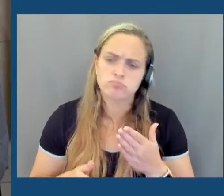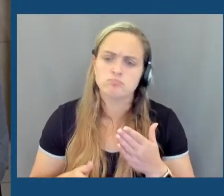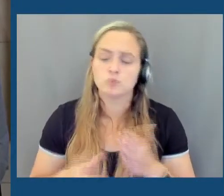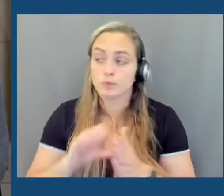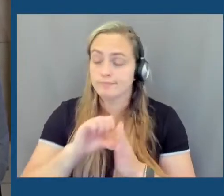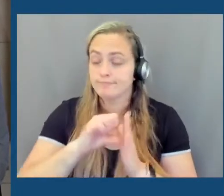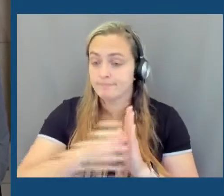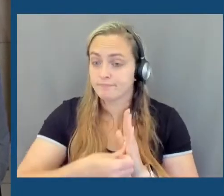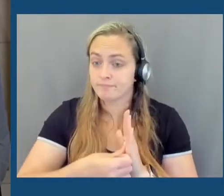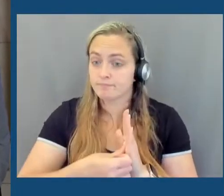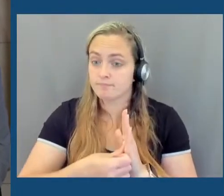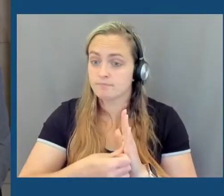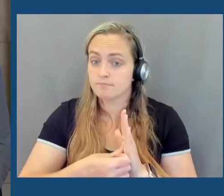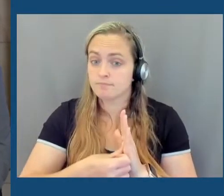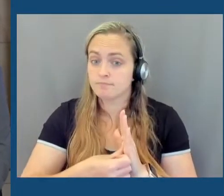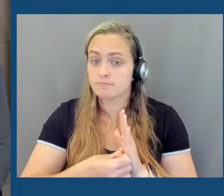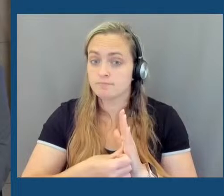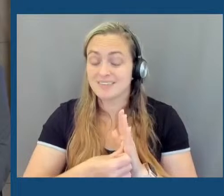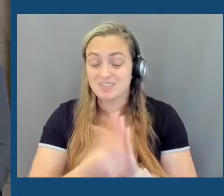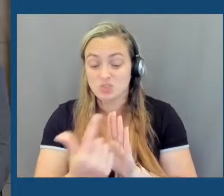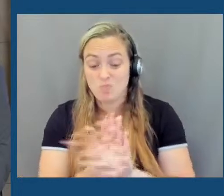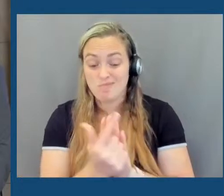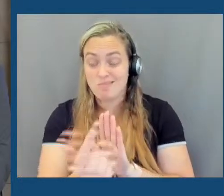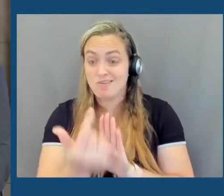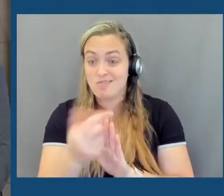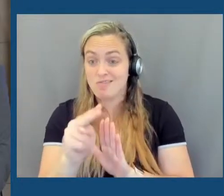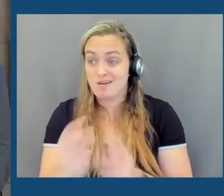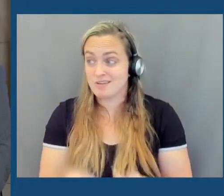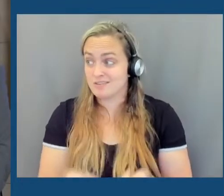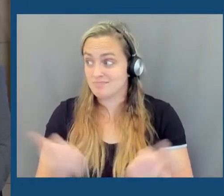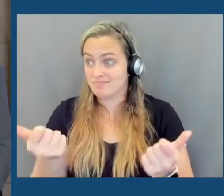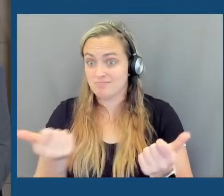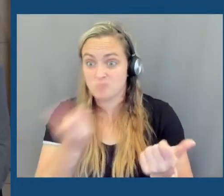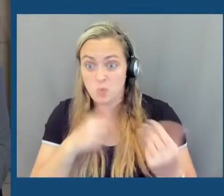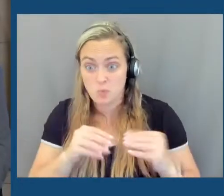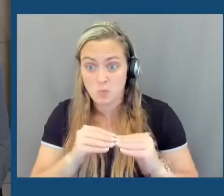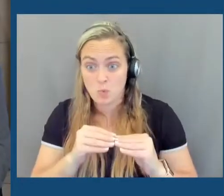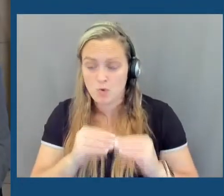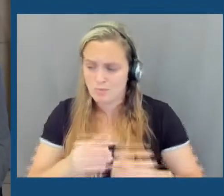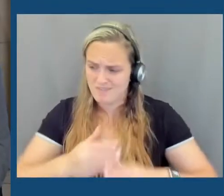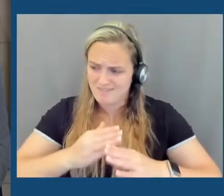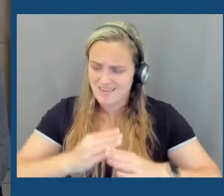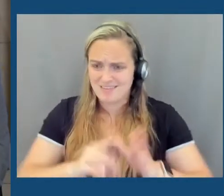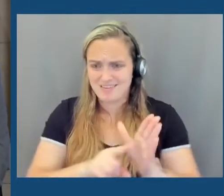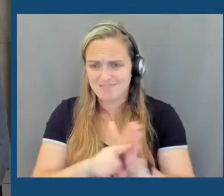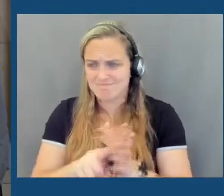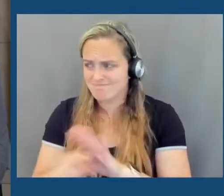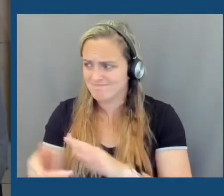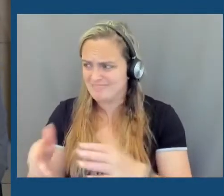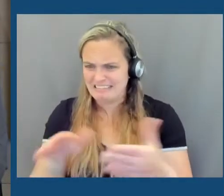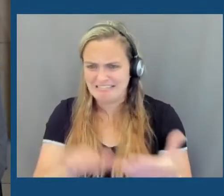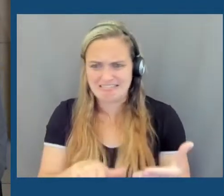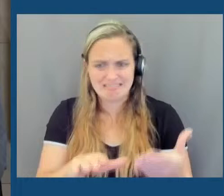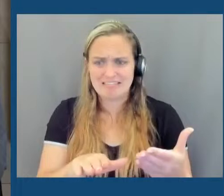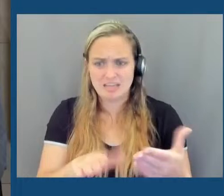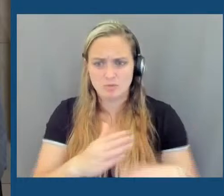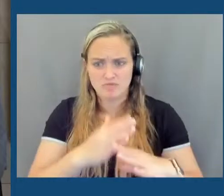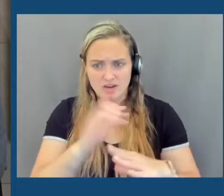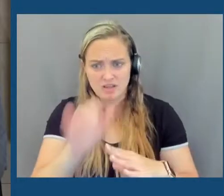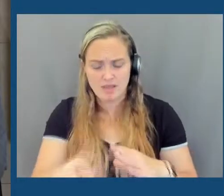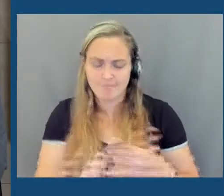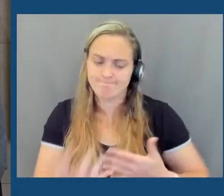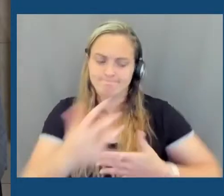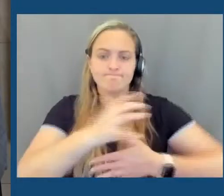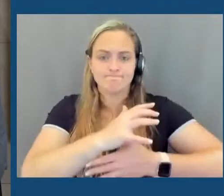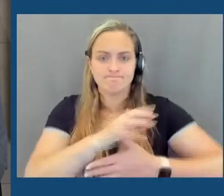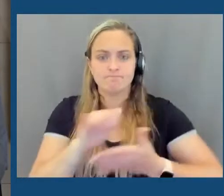emphasize that getting illegal guns off the streets and preventing the deadly crime that accompany them, it remains the top priority of